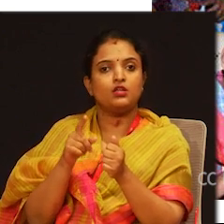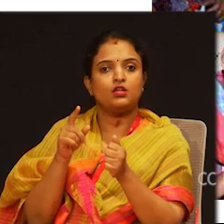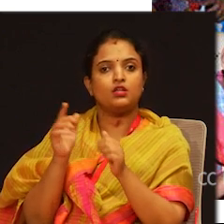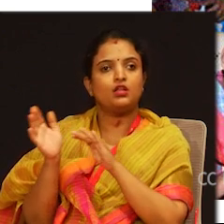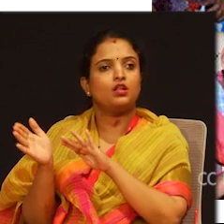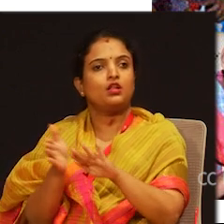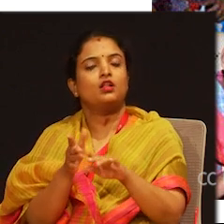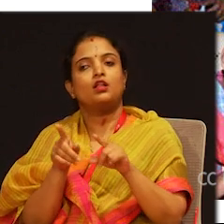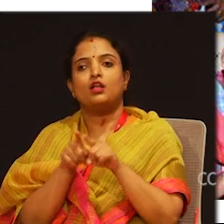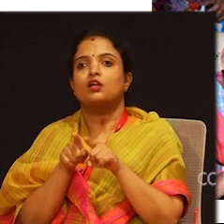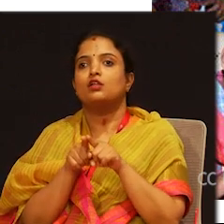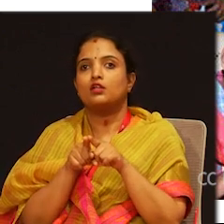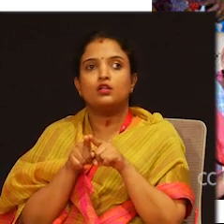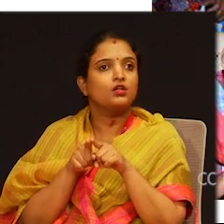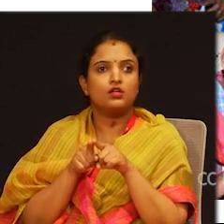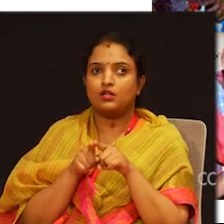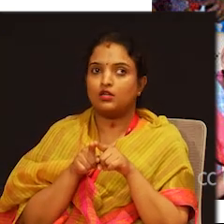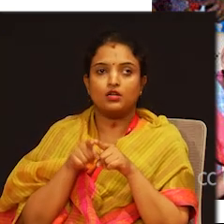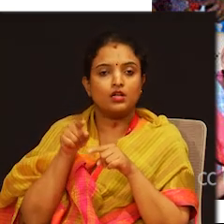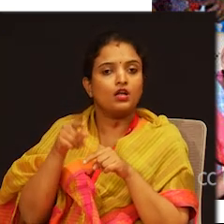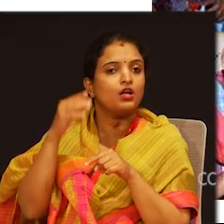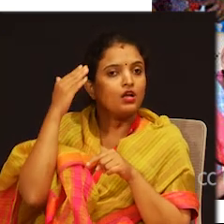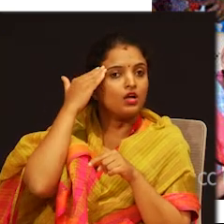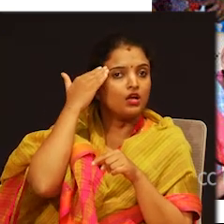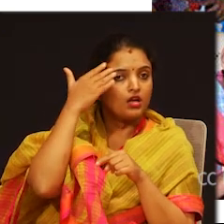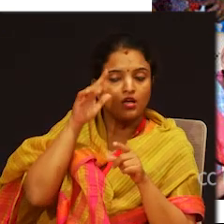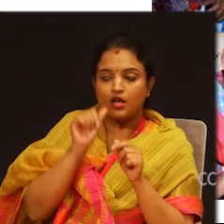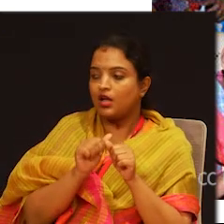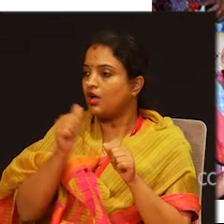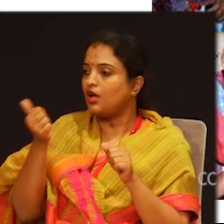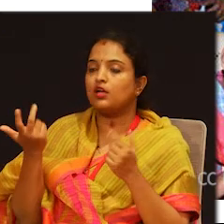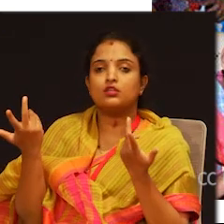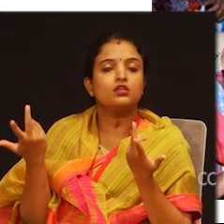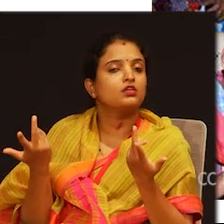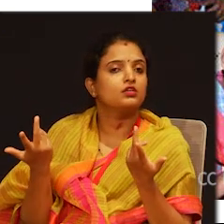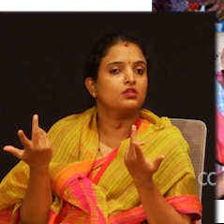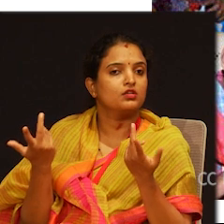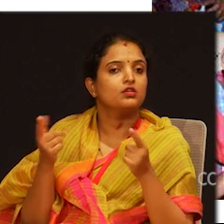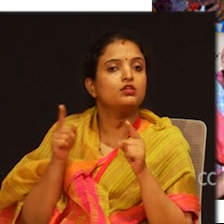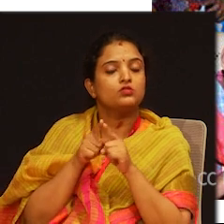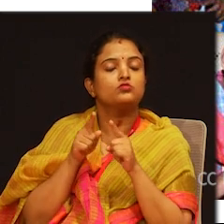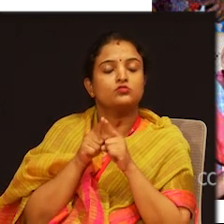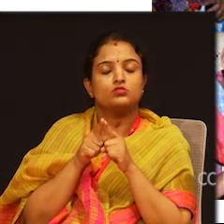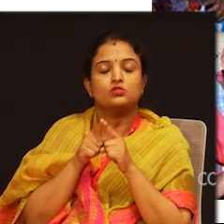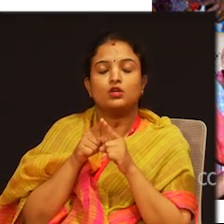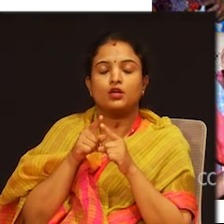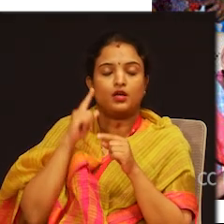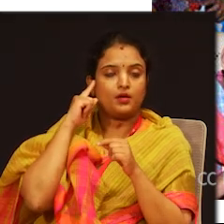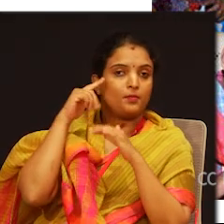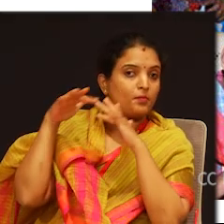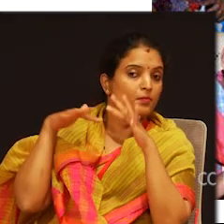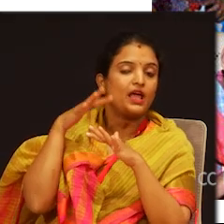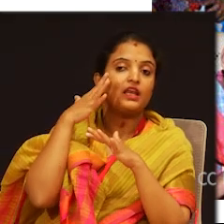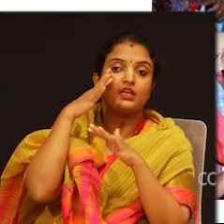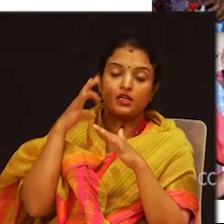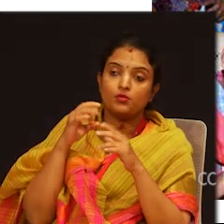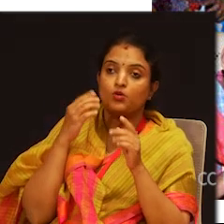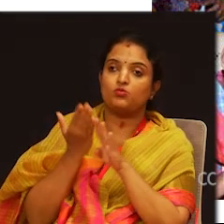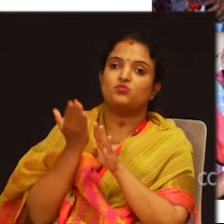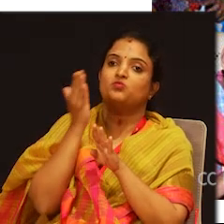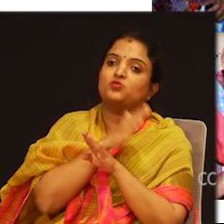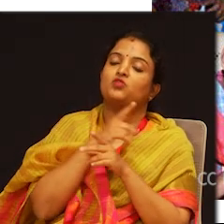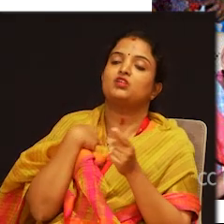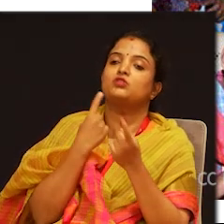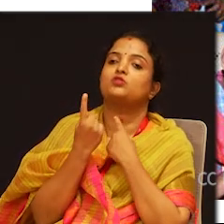know much about them. And they do not know much about the others. So there is a lot of planning that we need to do when